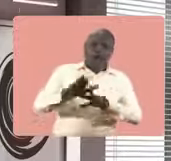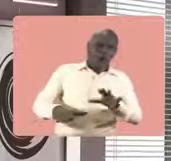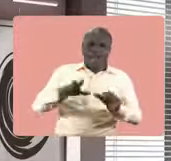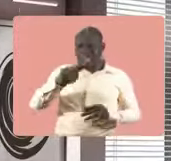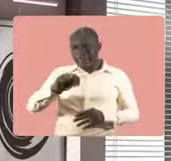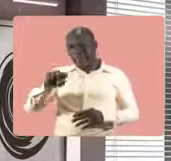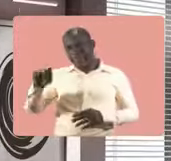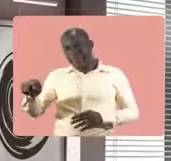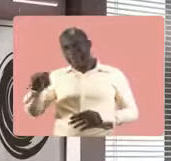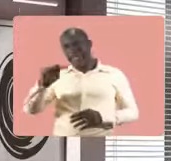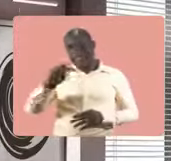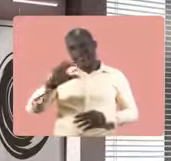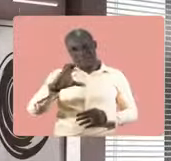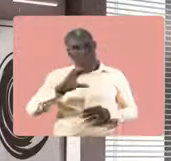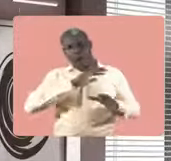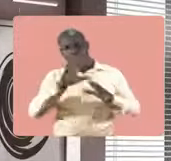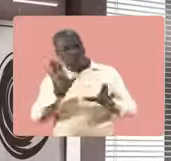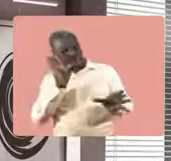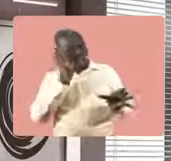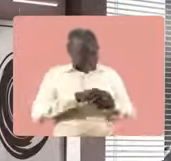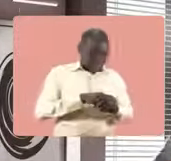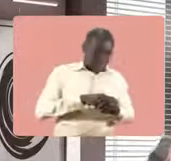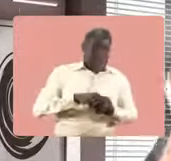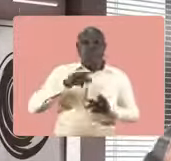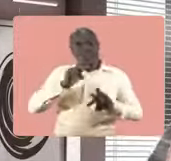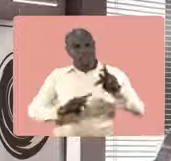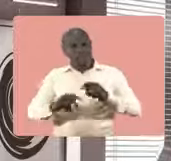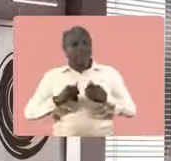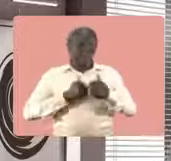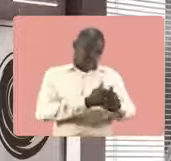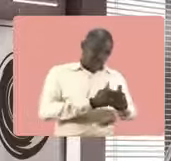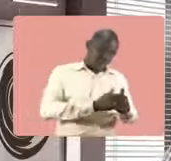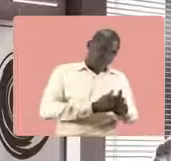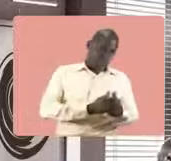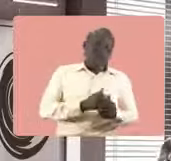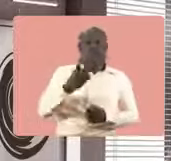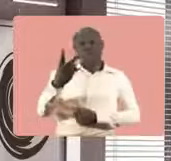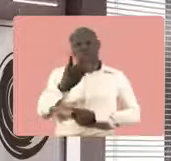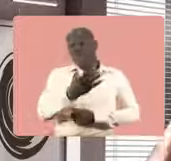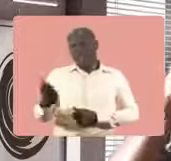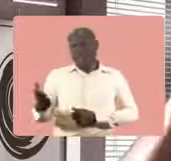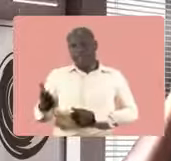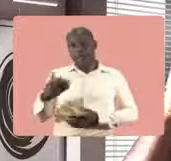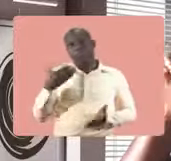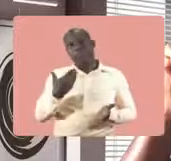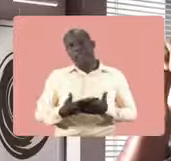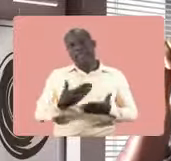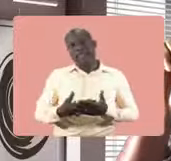saa na de enti aya enkrofo edi party party echi dendenden no eya nema mienu